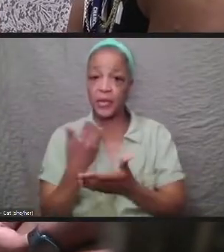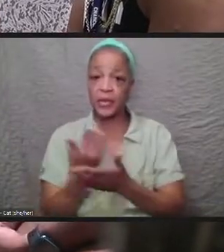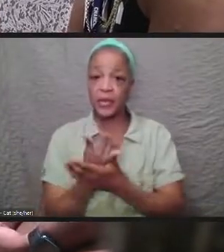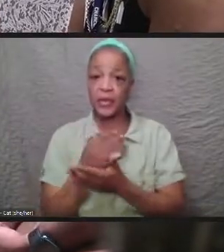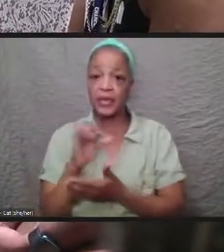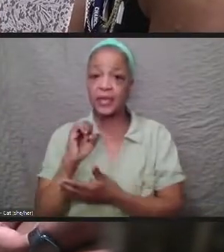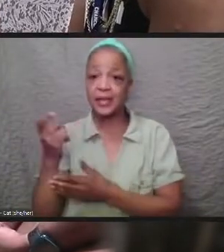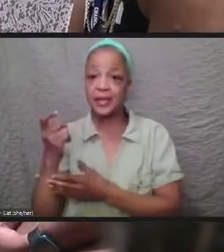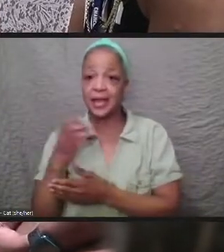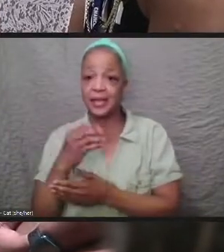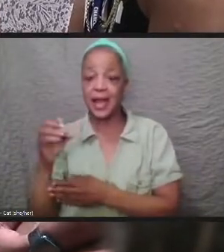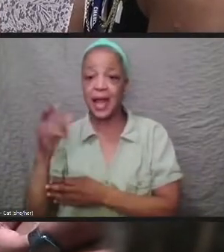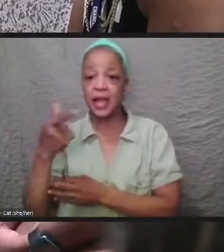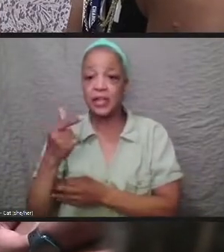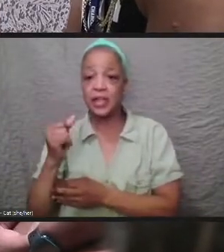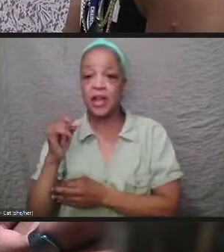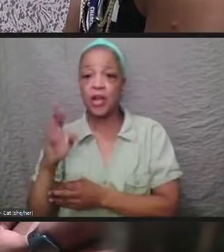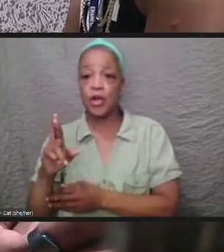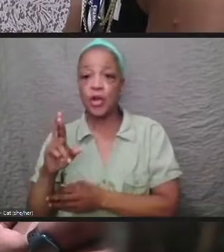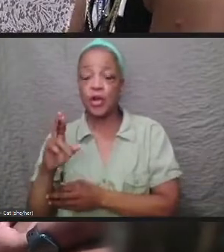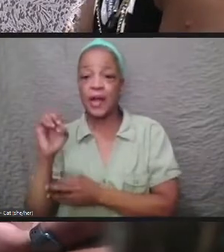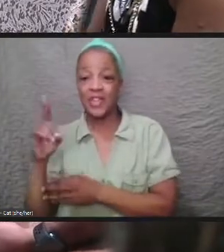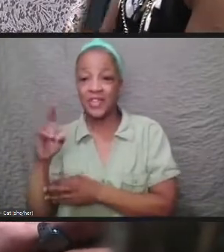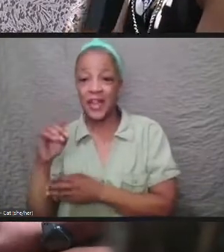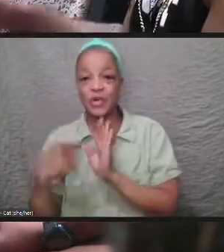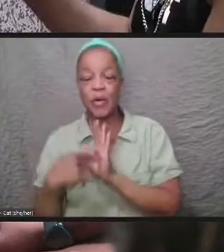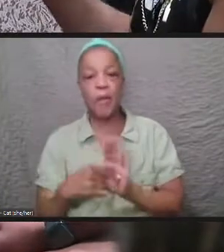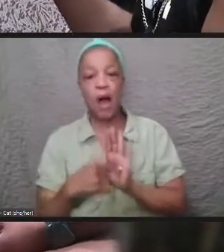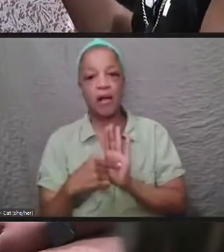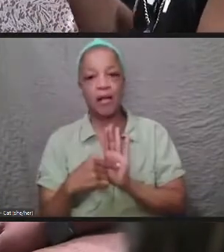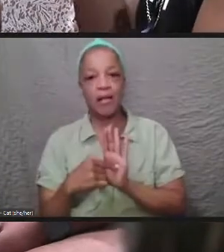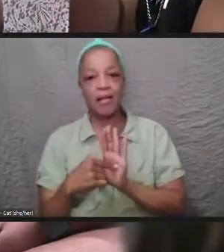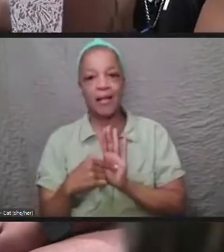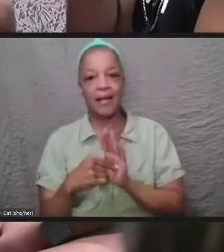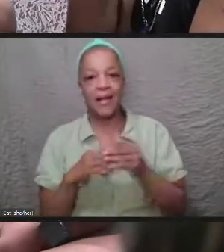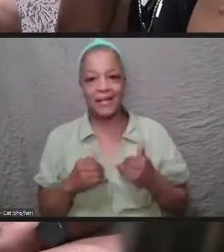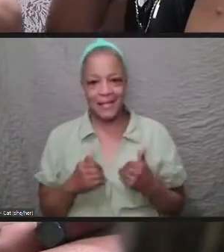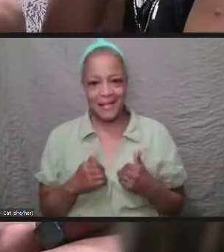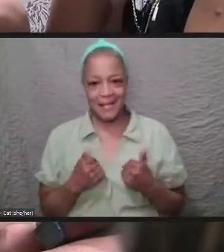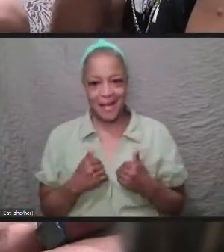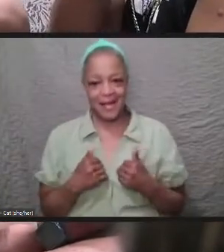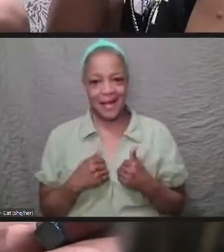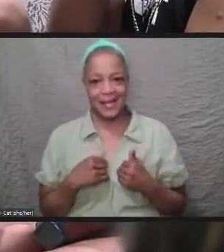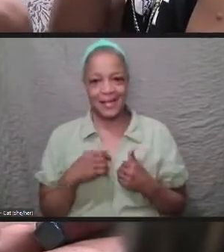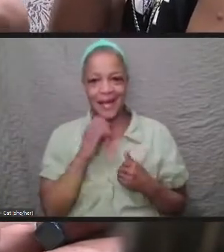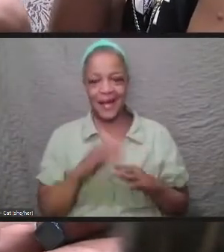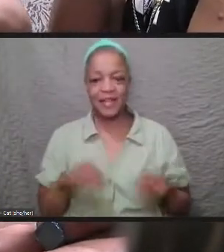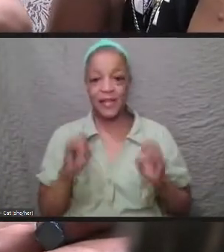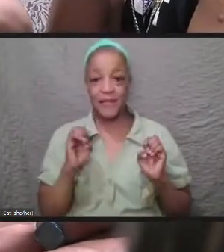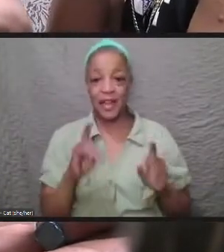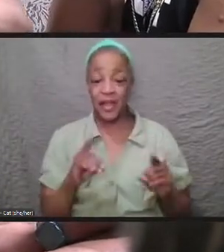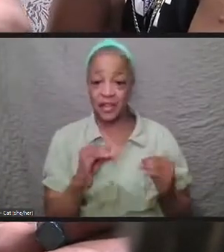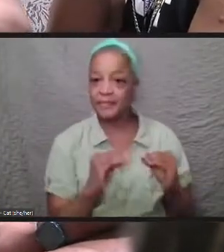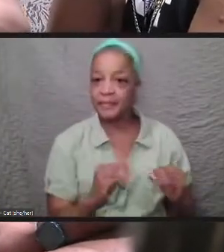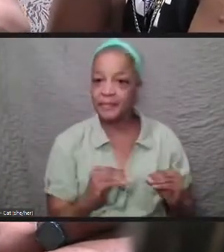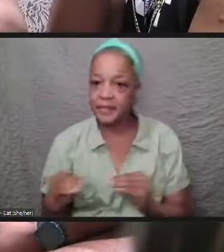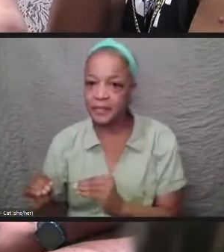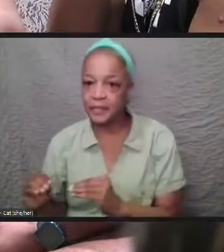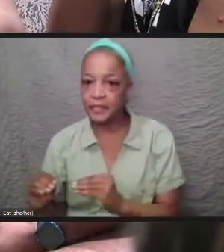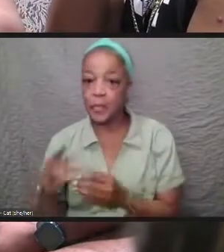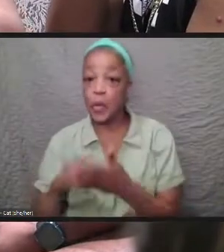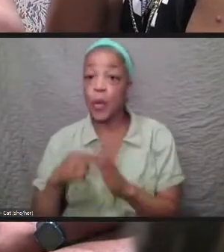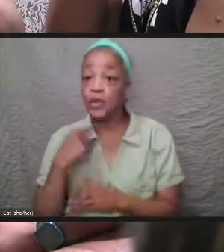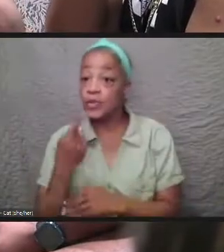and gender educational model at the very earliest level of education. What you say to